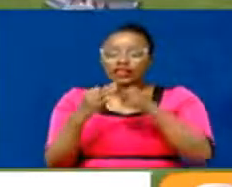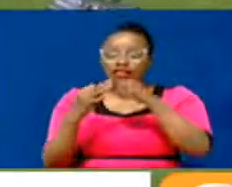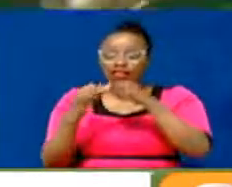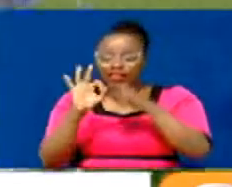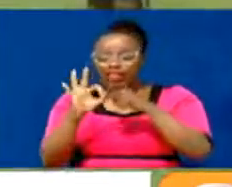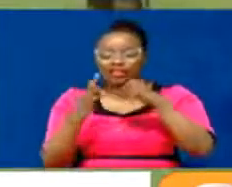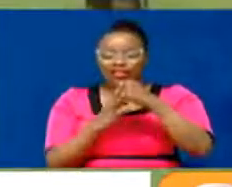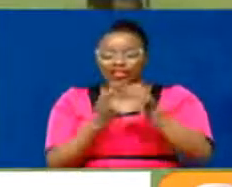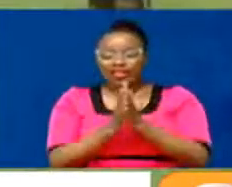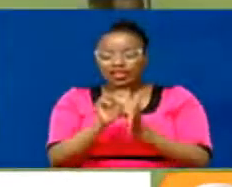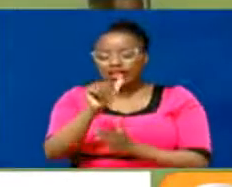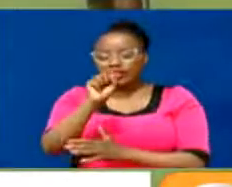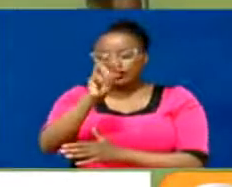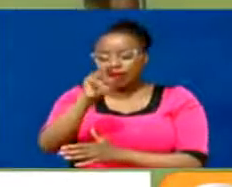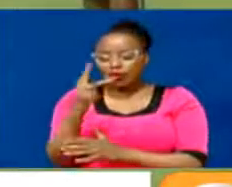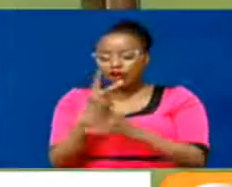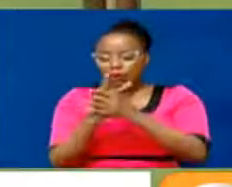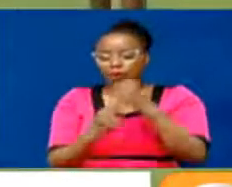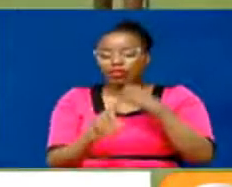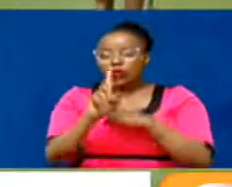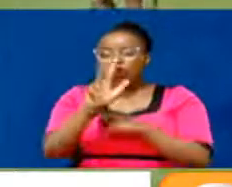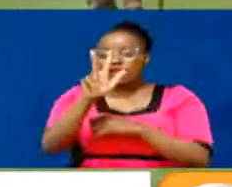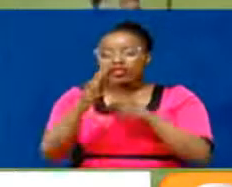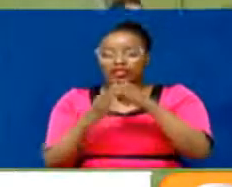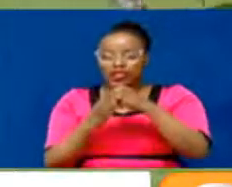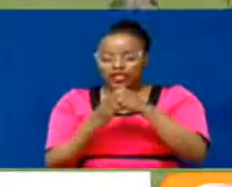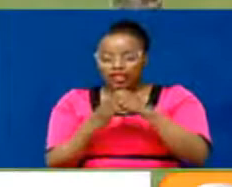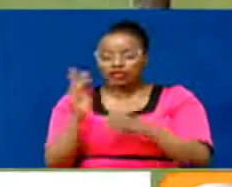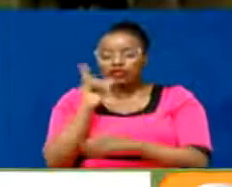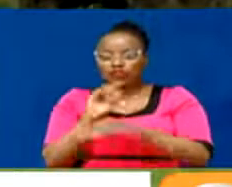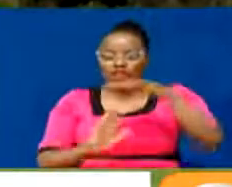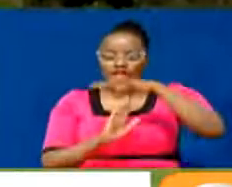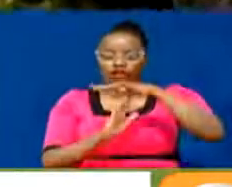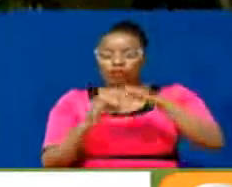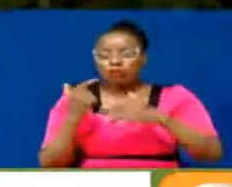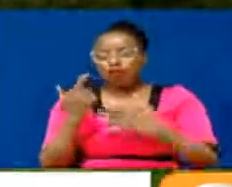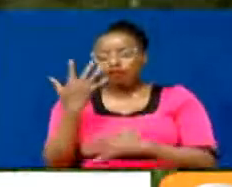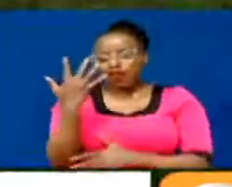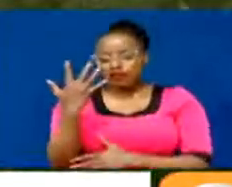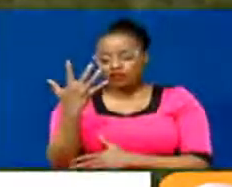Kubwa together with Samuel Njoroge both on 139 complete the top 5.